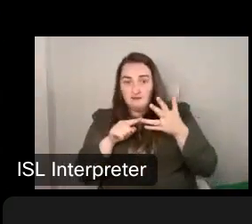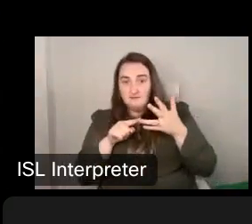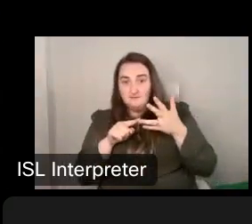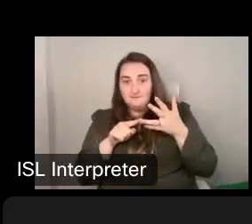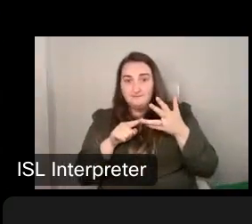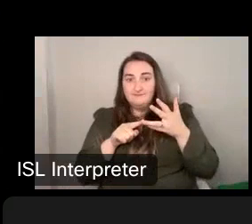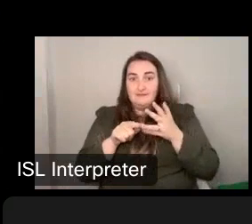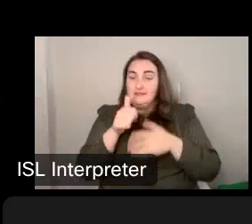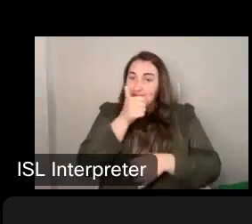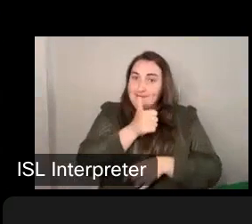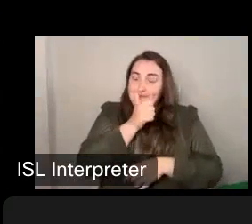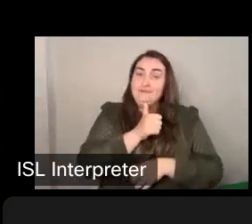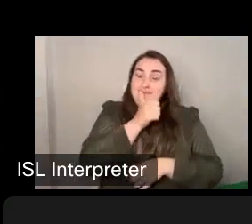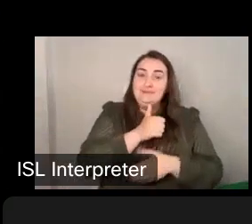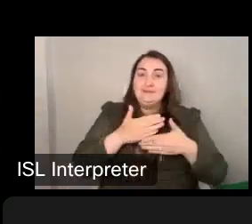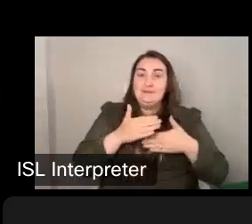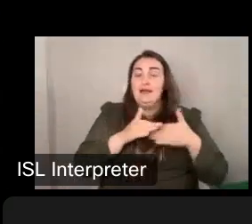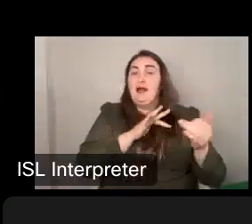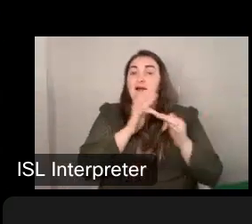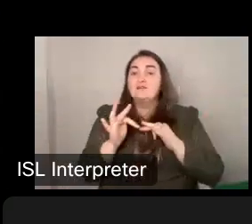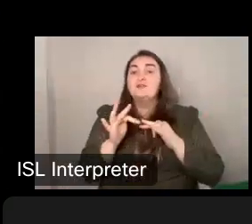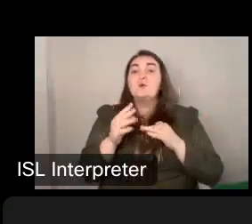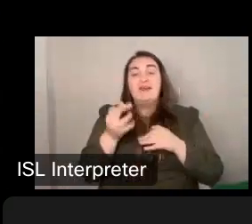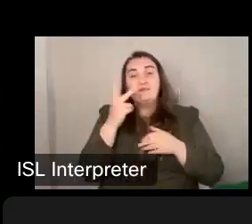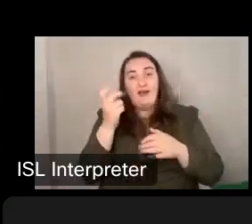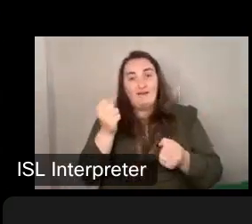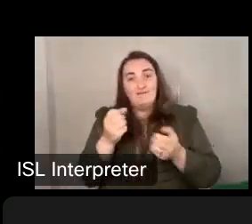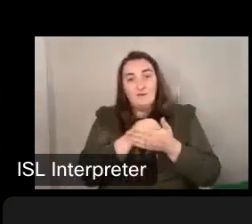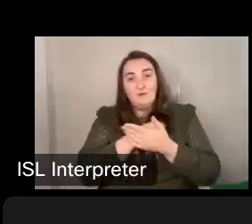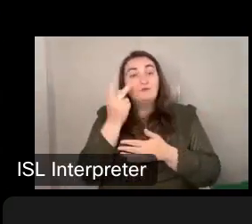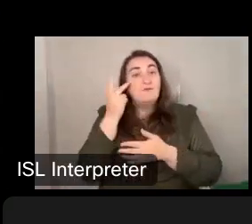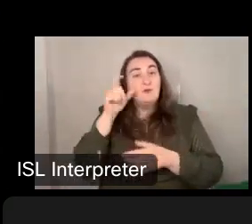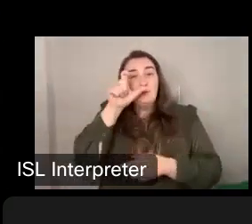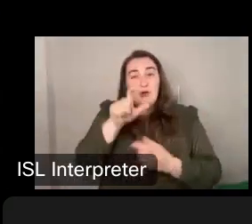that's obviously where the kind of incident review person